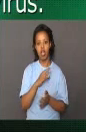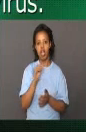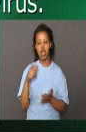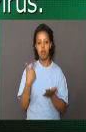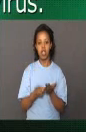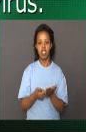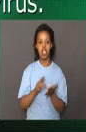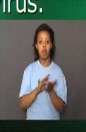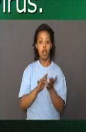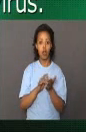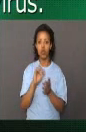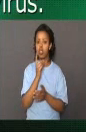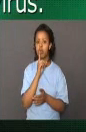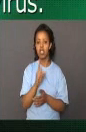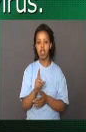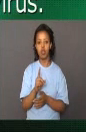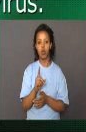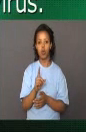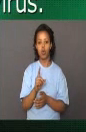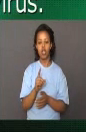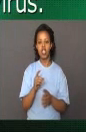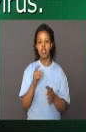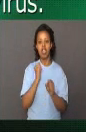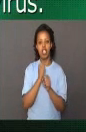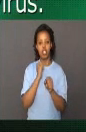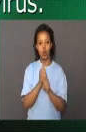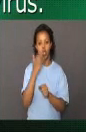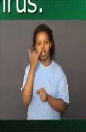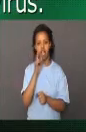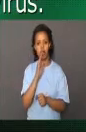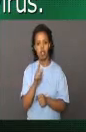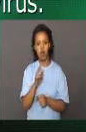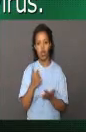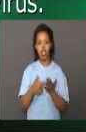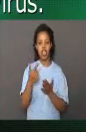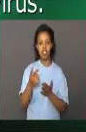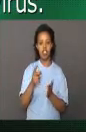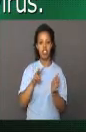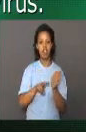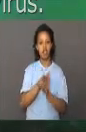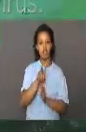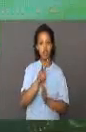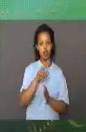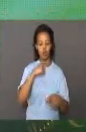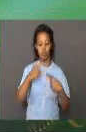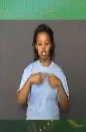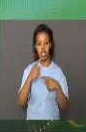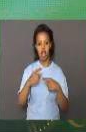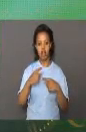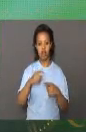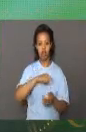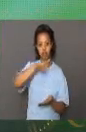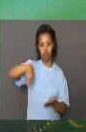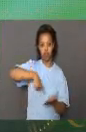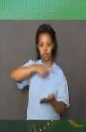Anti-retroviral drugs were created to break the life cycle of the virus. There